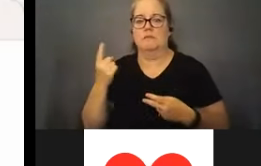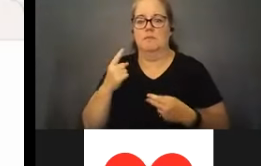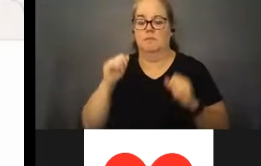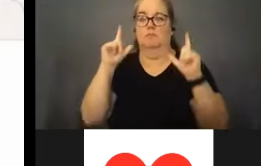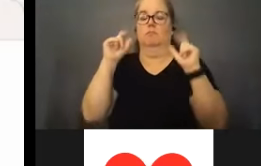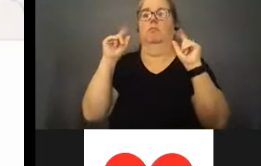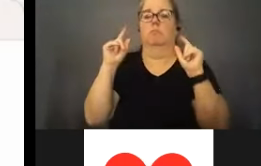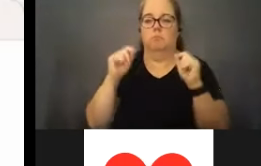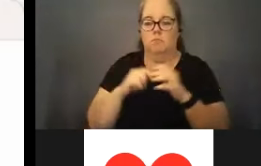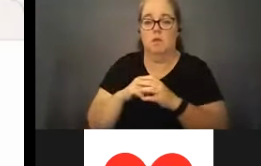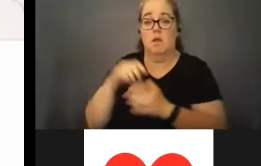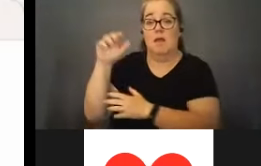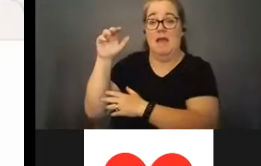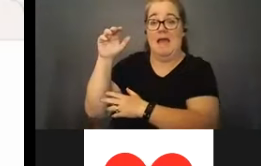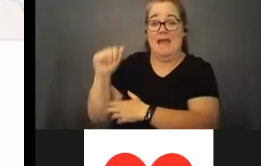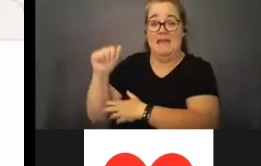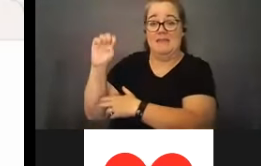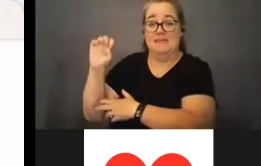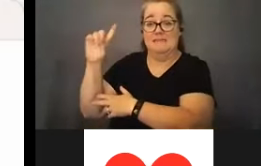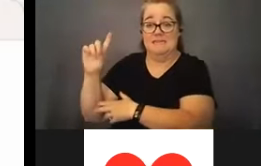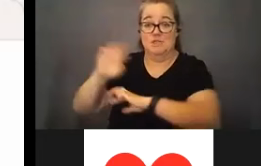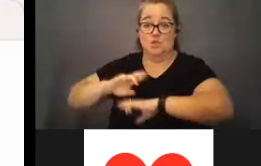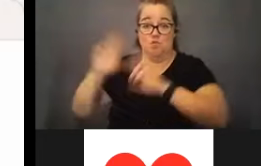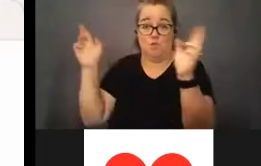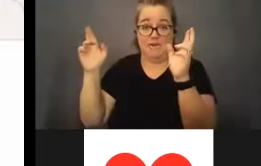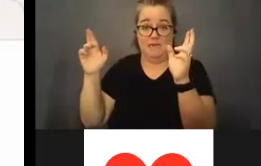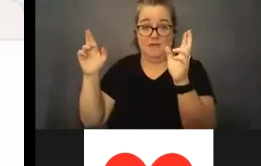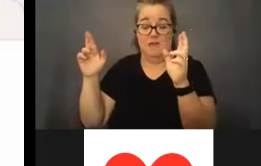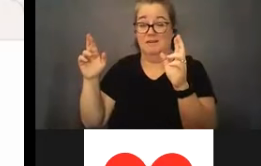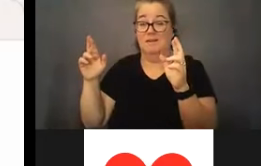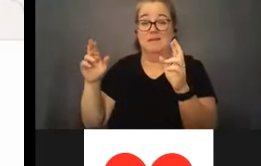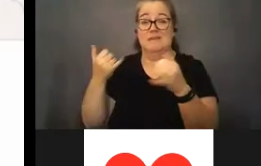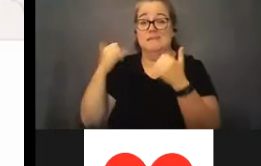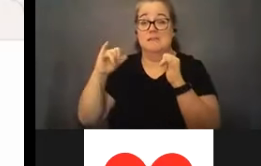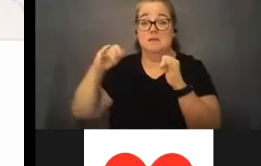An AED is ready to use and no other trained responders are available.